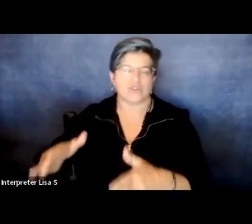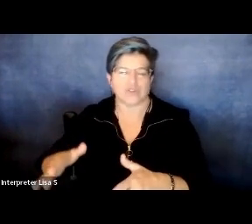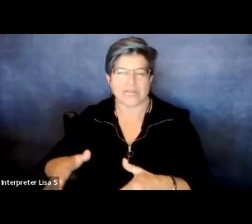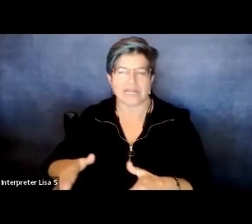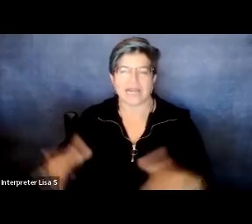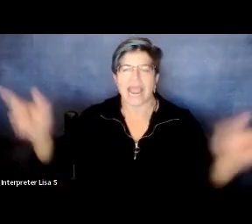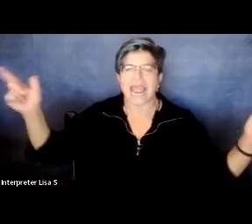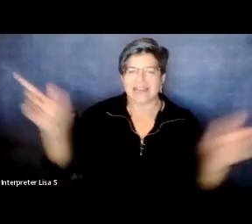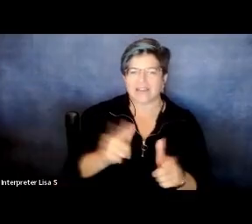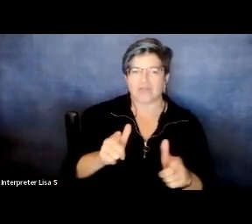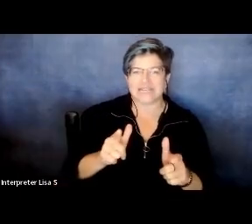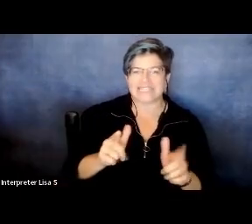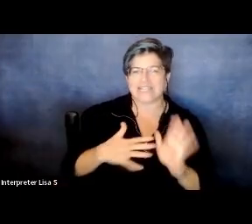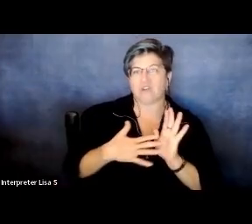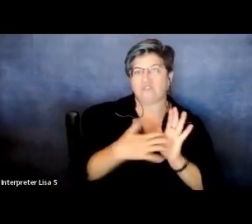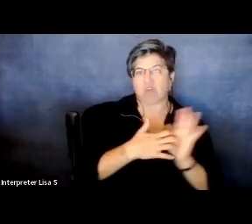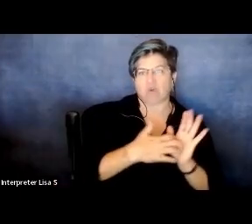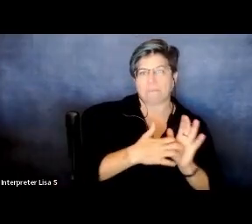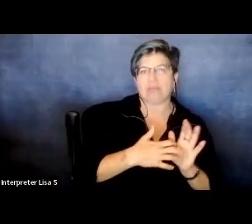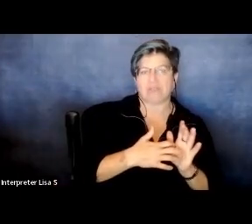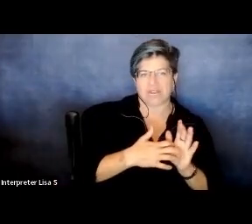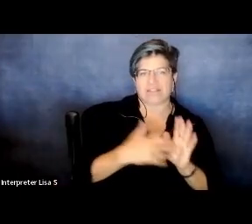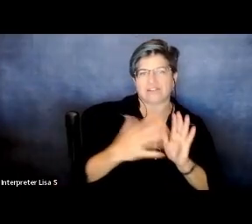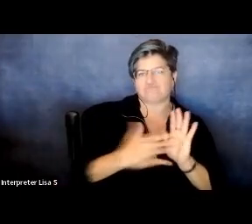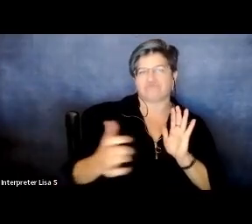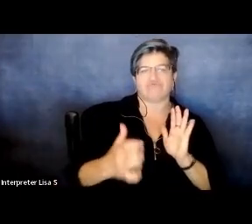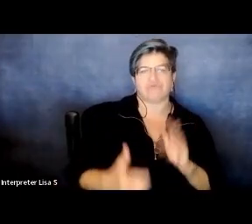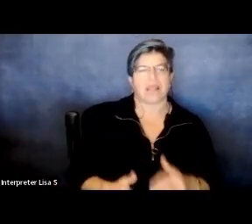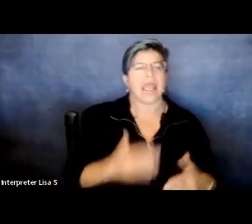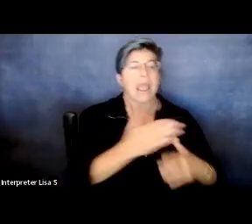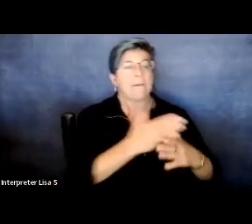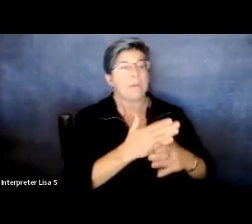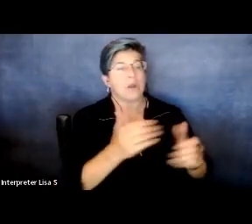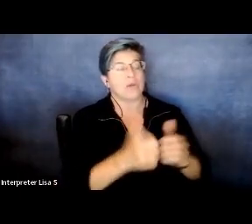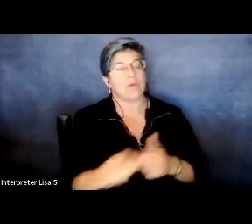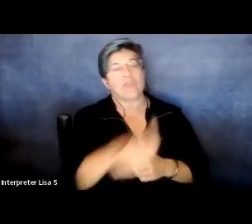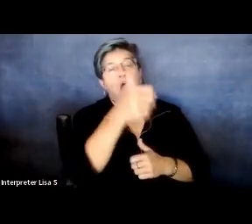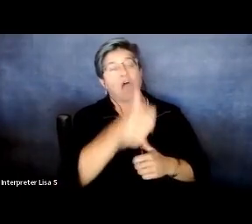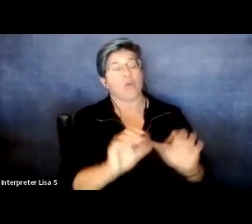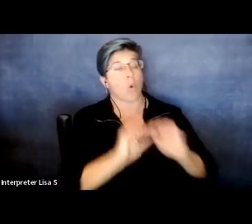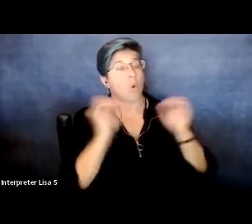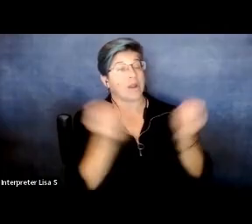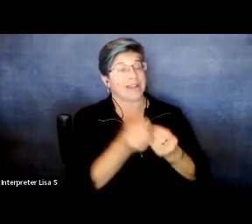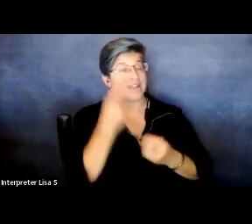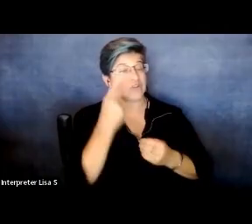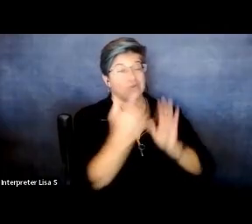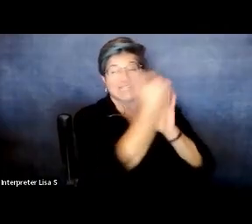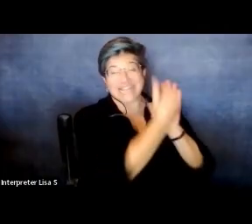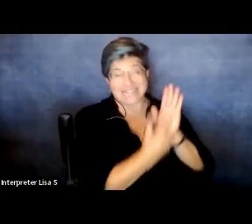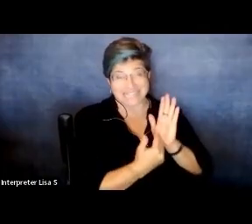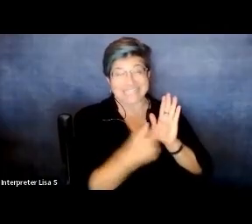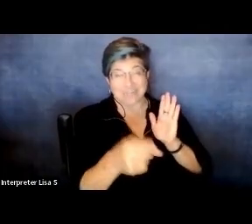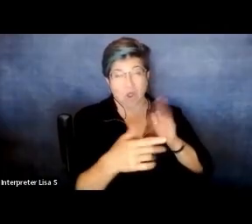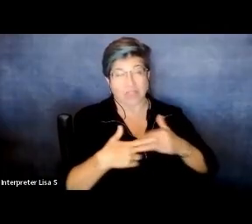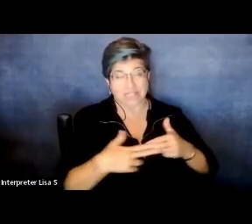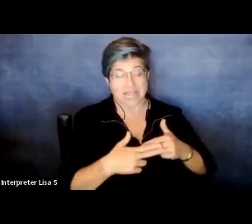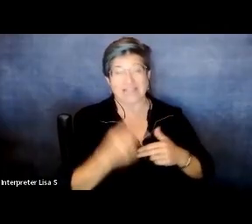to trafficking. And partnering with any of the types of organizations that are on this slide is one way